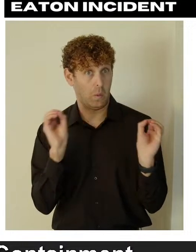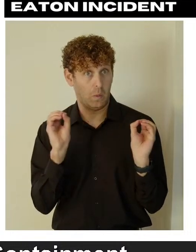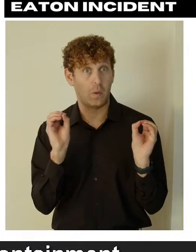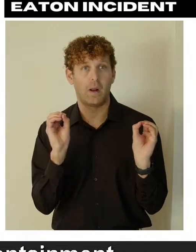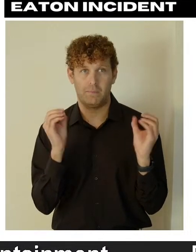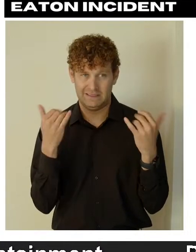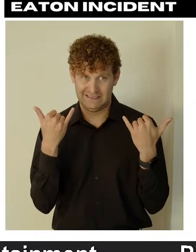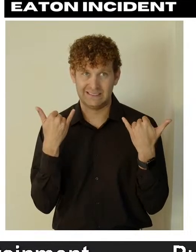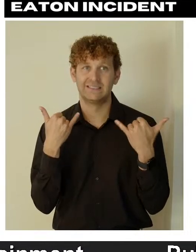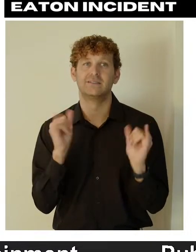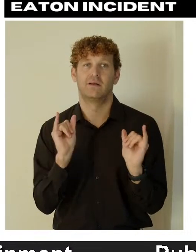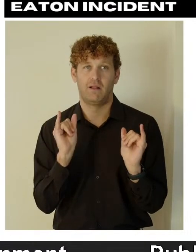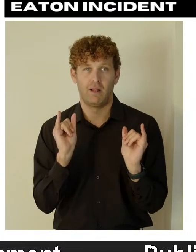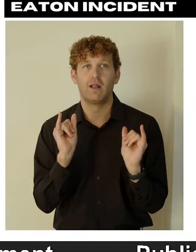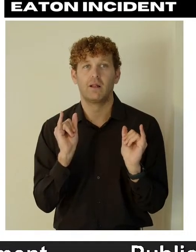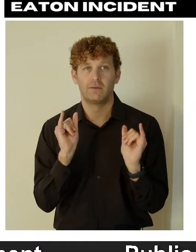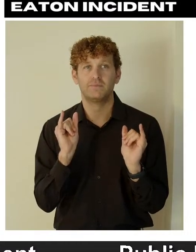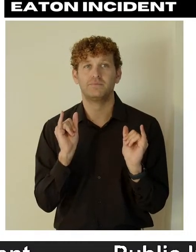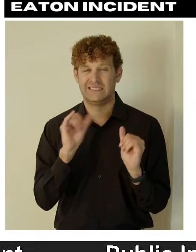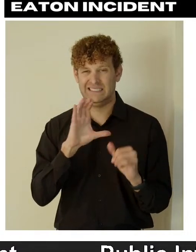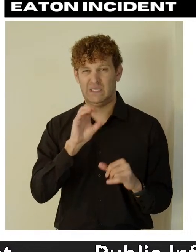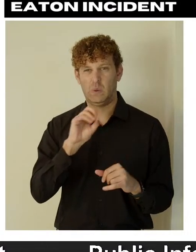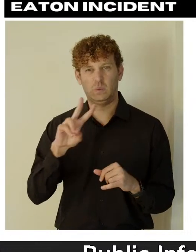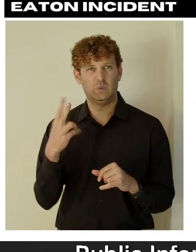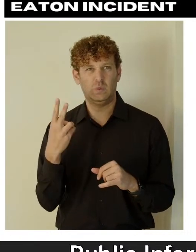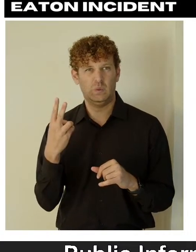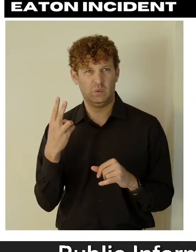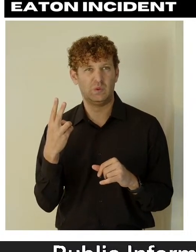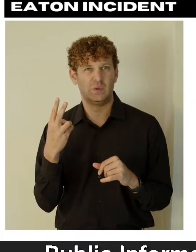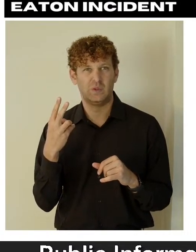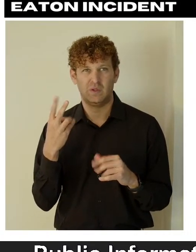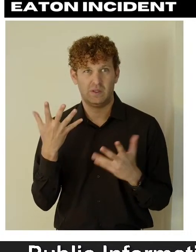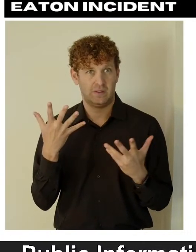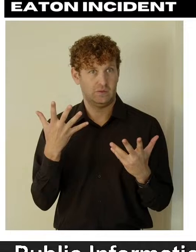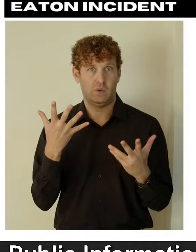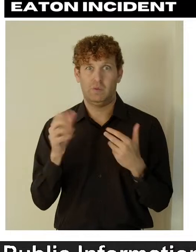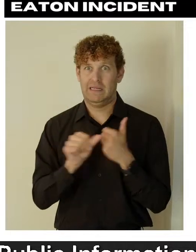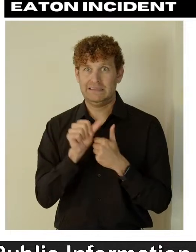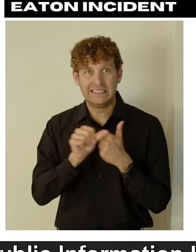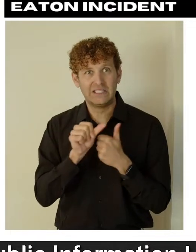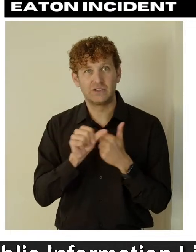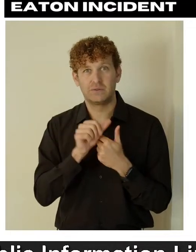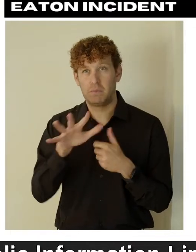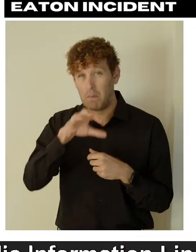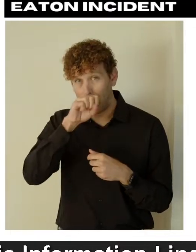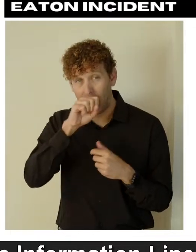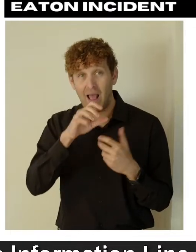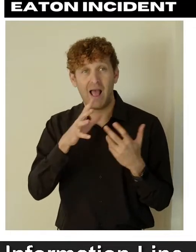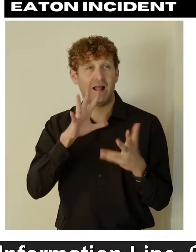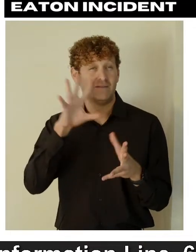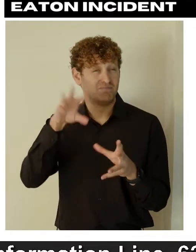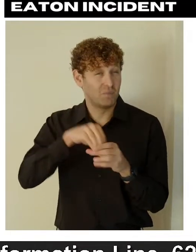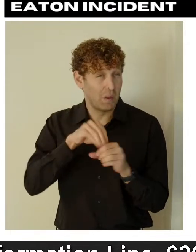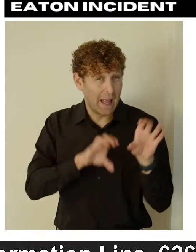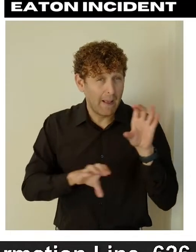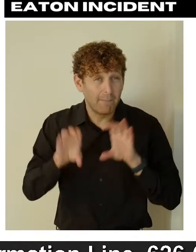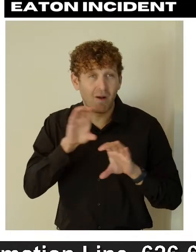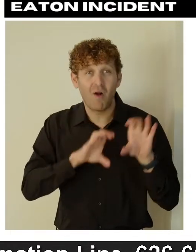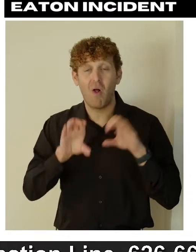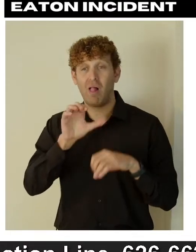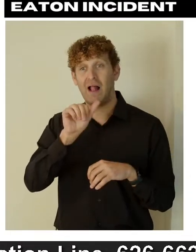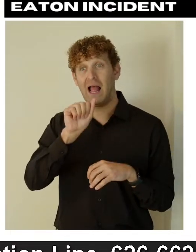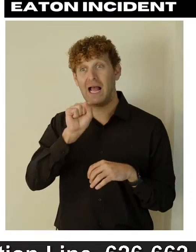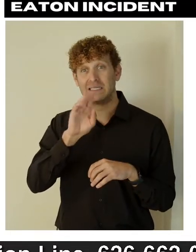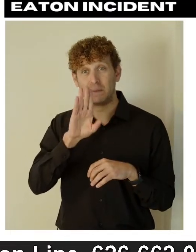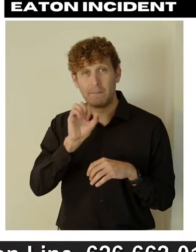then whatever that source of that heat is, it could involve asbestos, formaldehyde, all these different chemicals. That